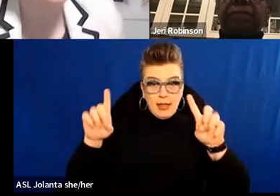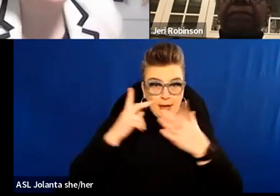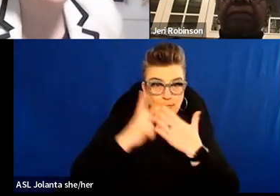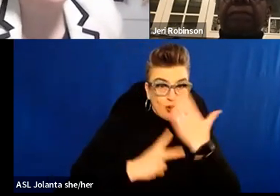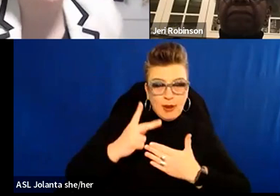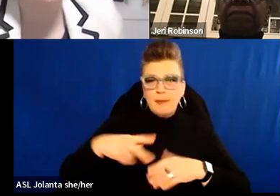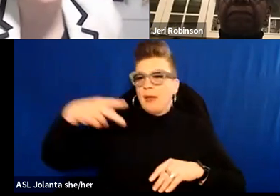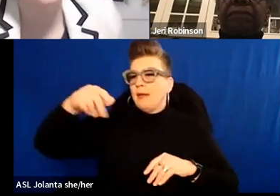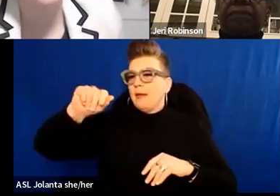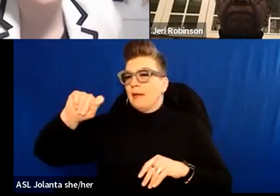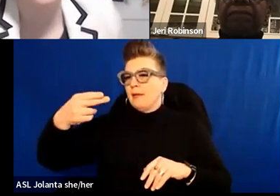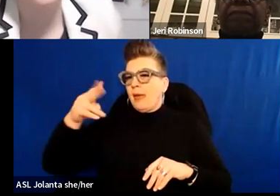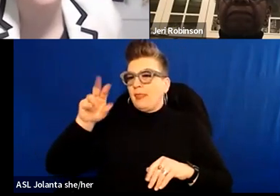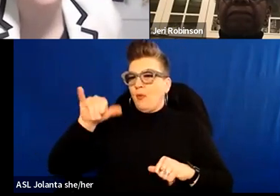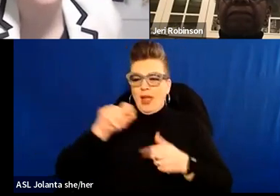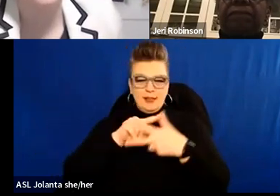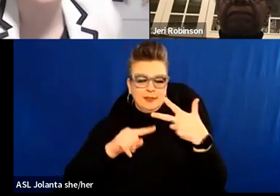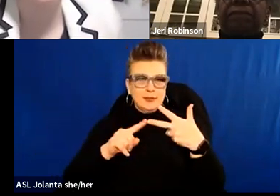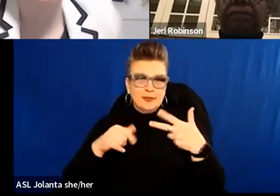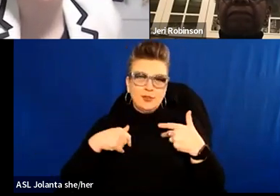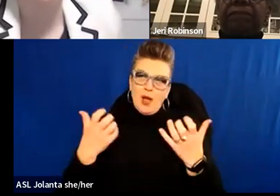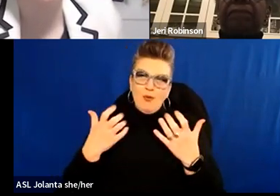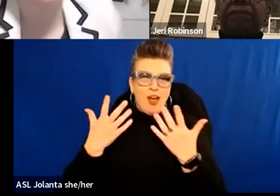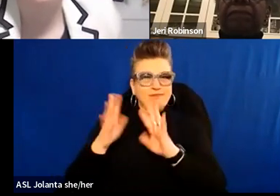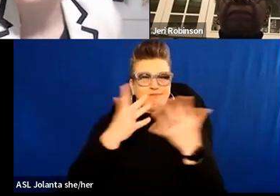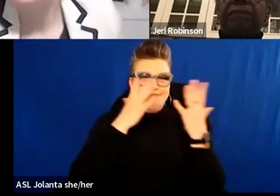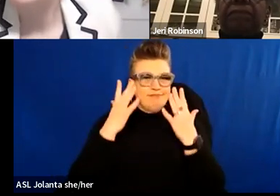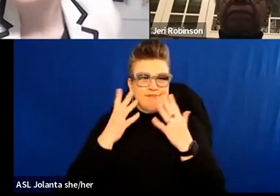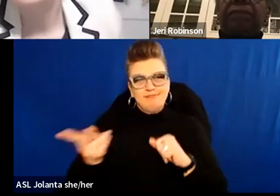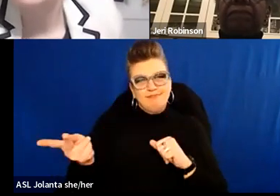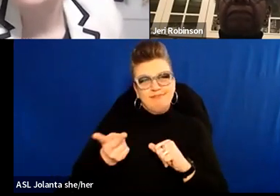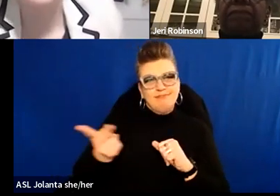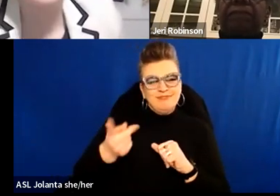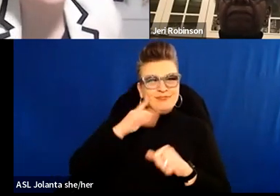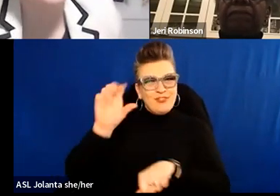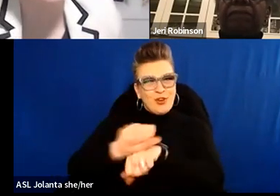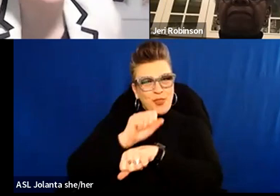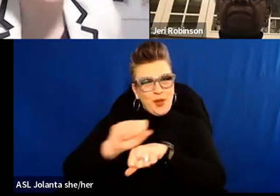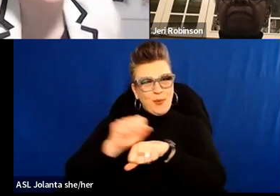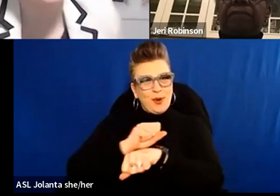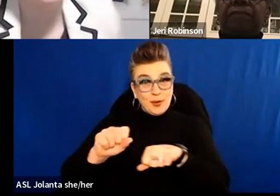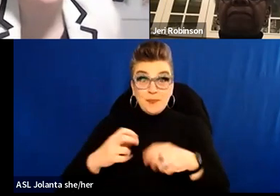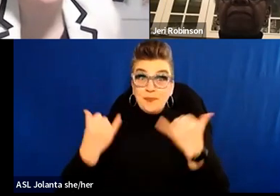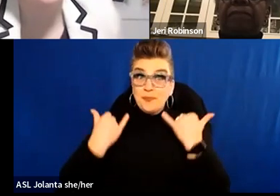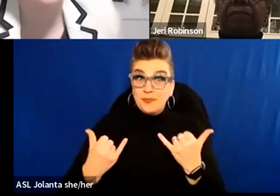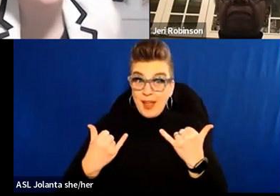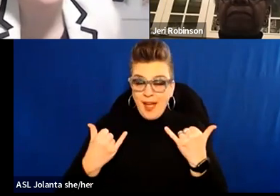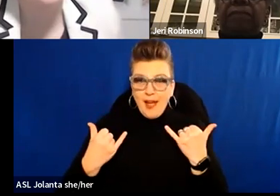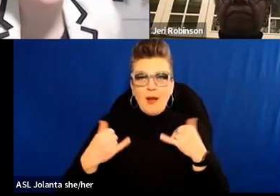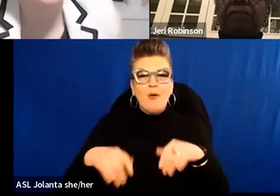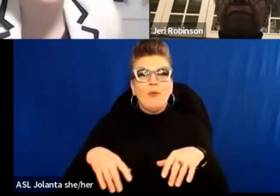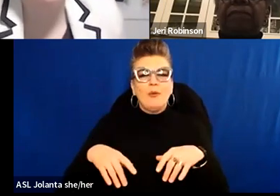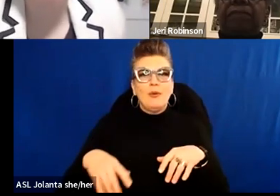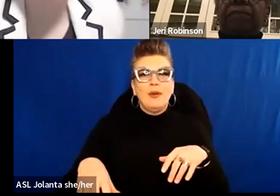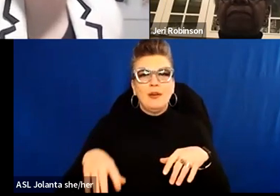pathways um so i want to just give a quick shout out to the two of them for their work and then now um